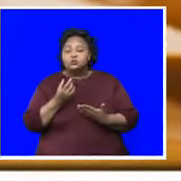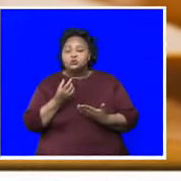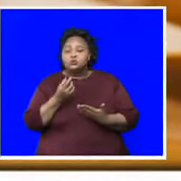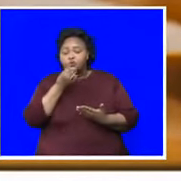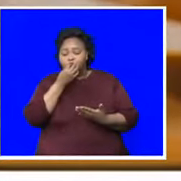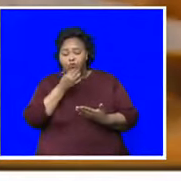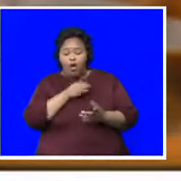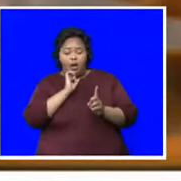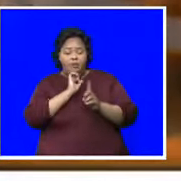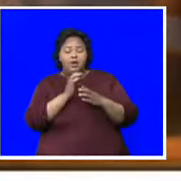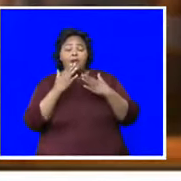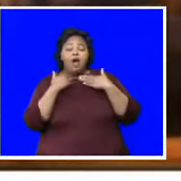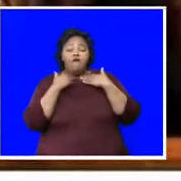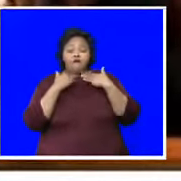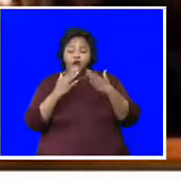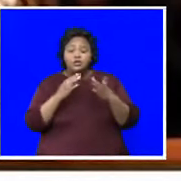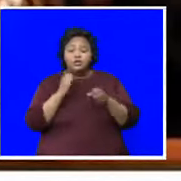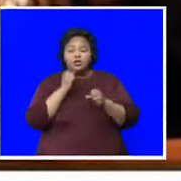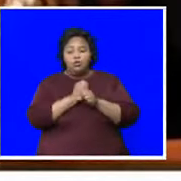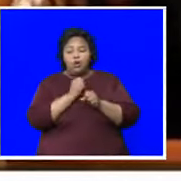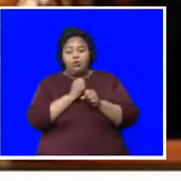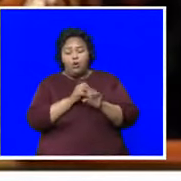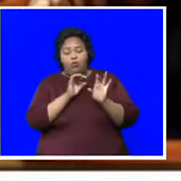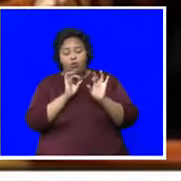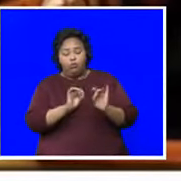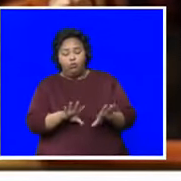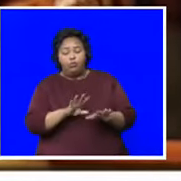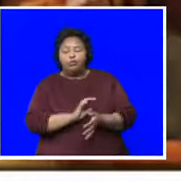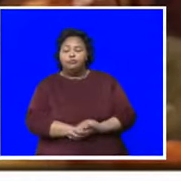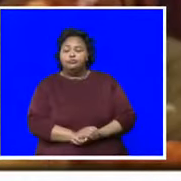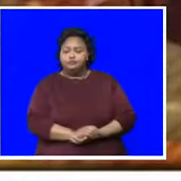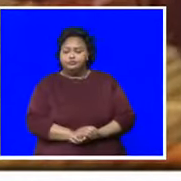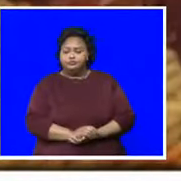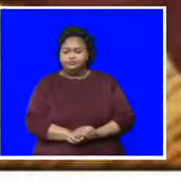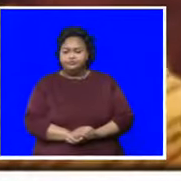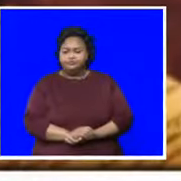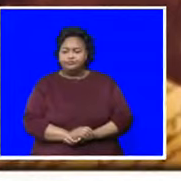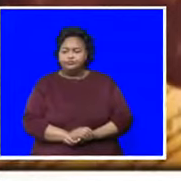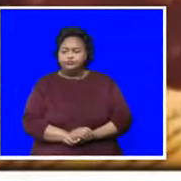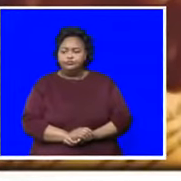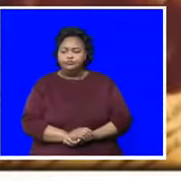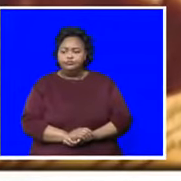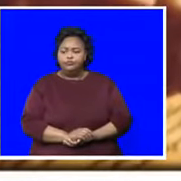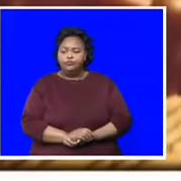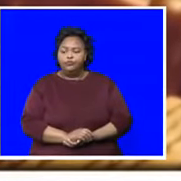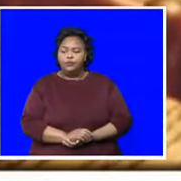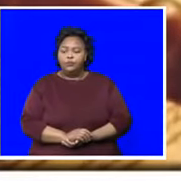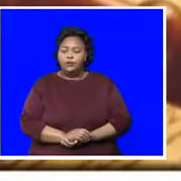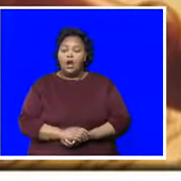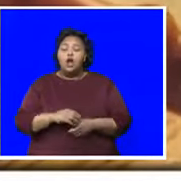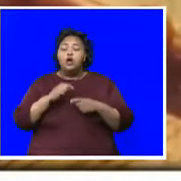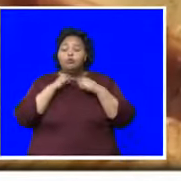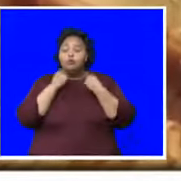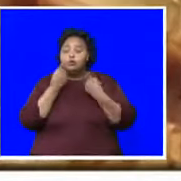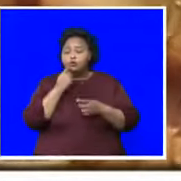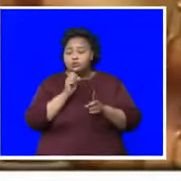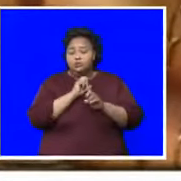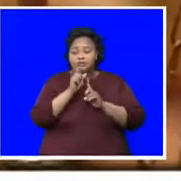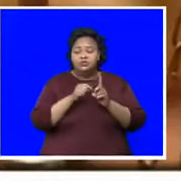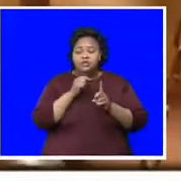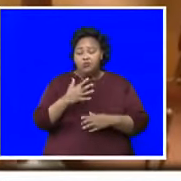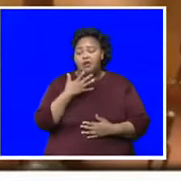denied this. Langamandla put it to the witness that he hated the accused because he was jealous of